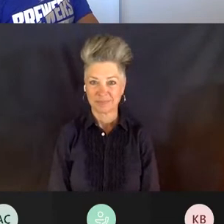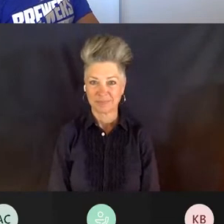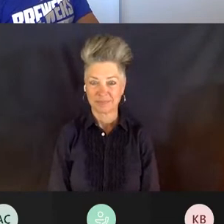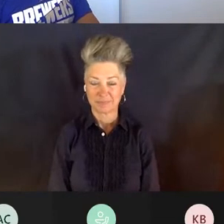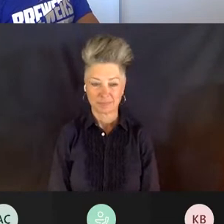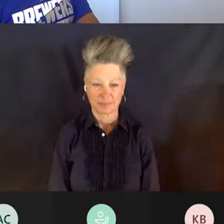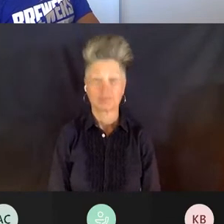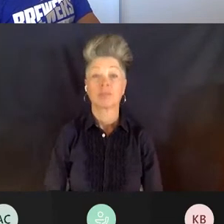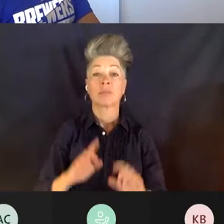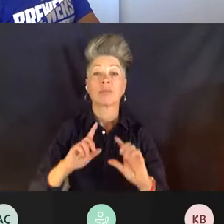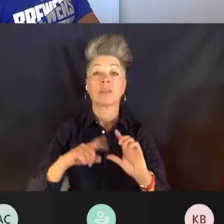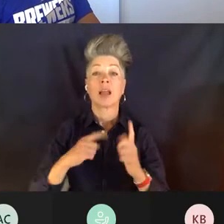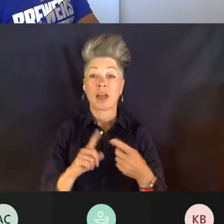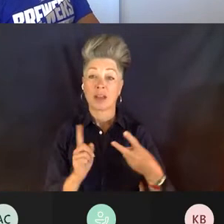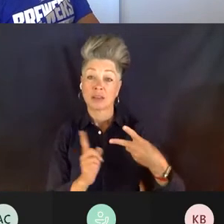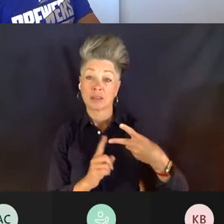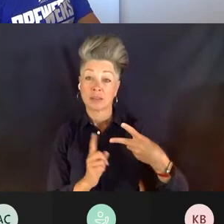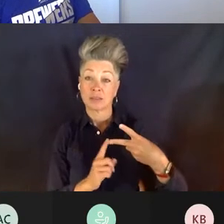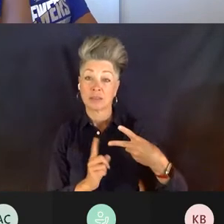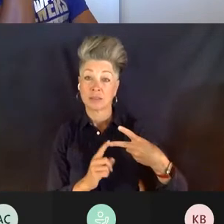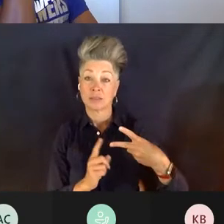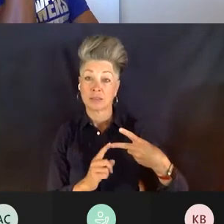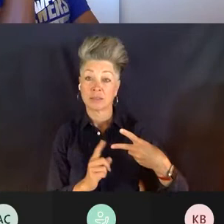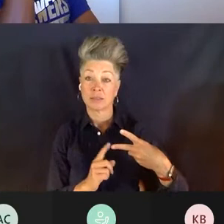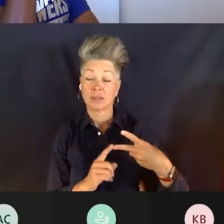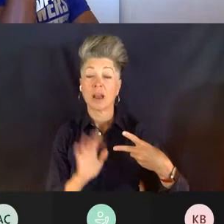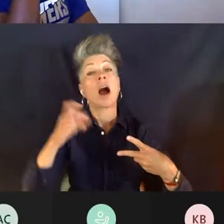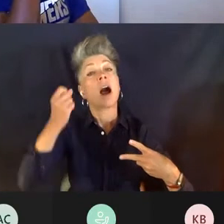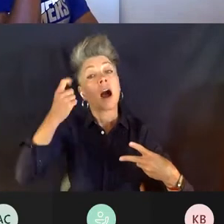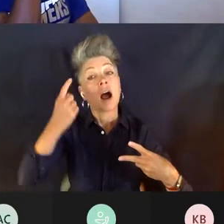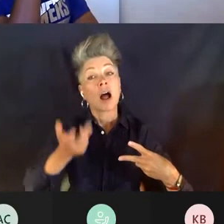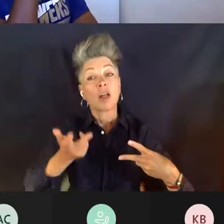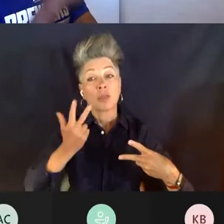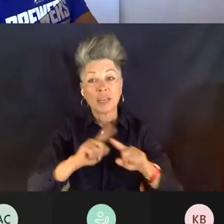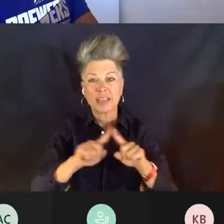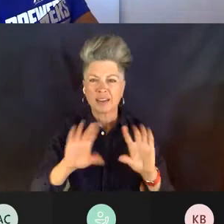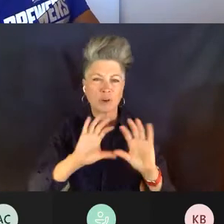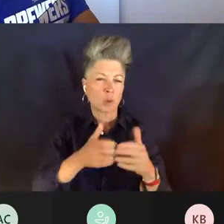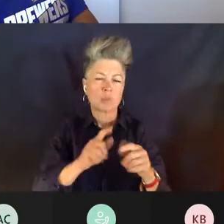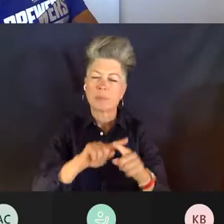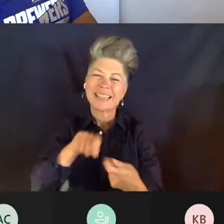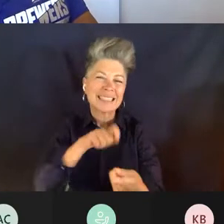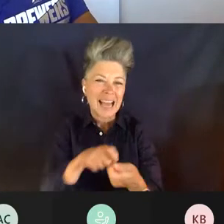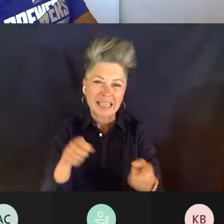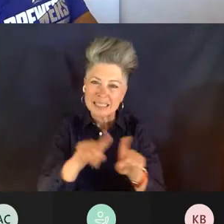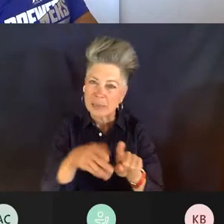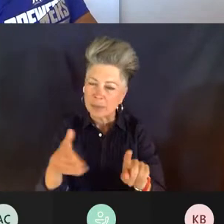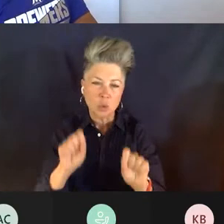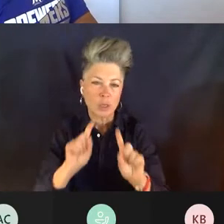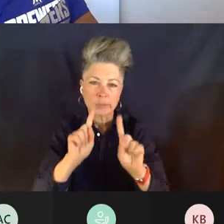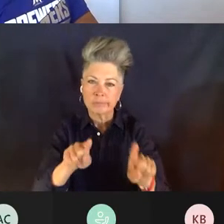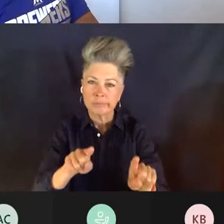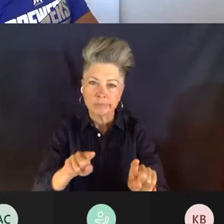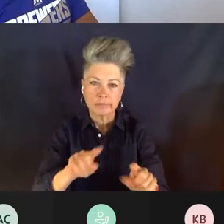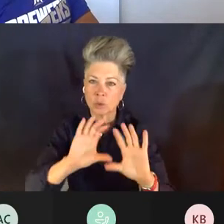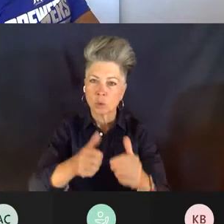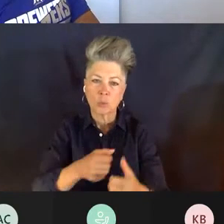And then the second one is now there's 3 different groups, but they're exactly the same thing. You can go into group 1, group 2, group 3, it doesn't